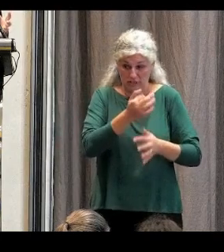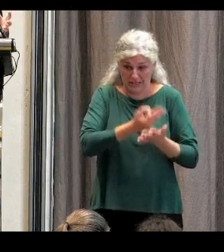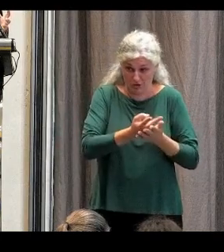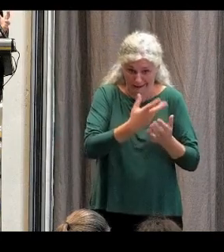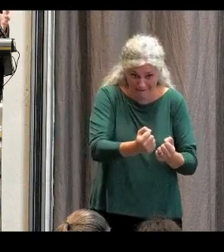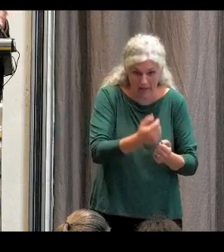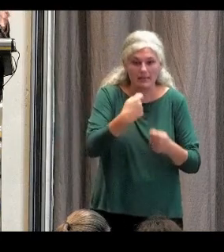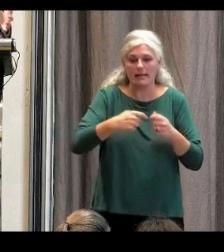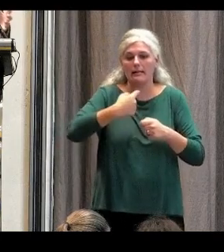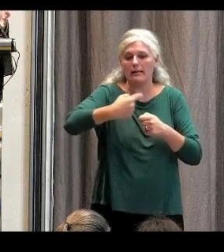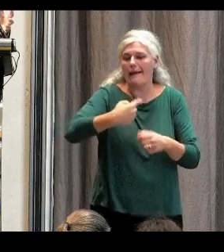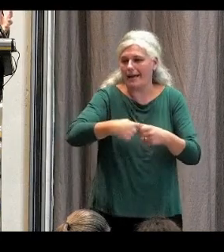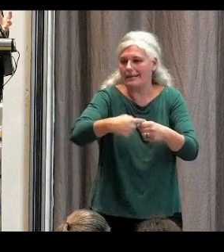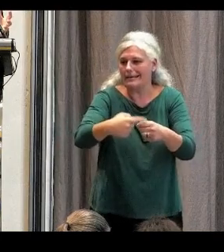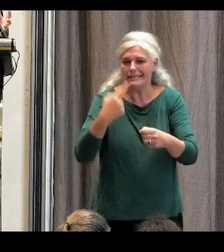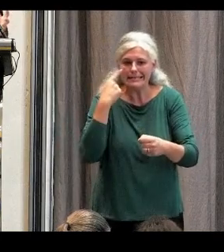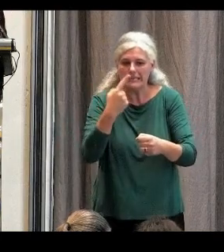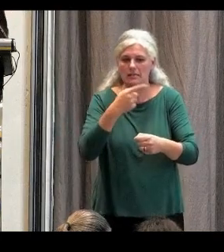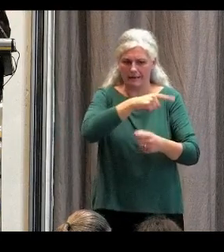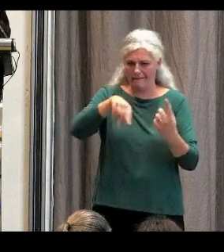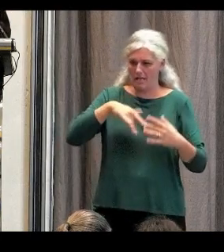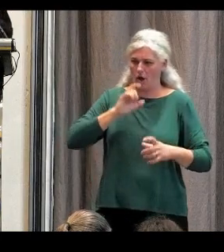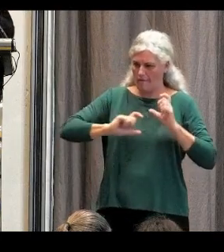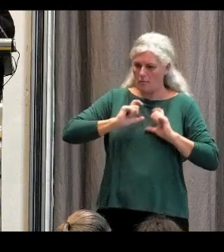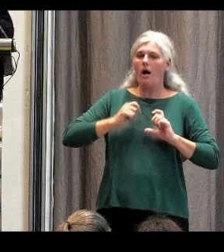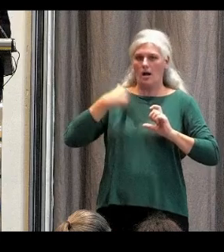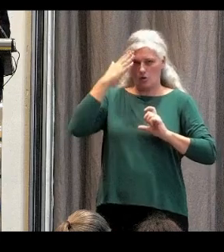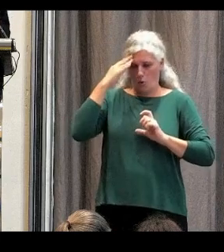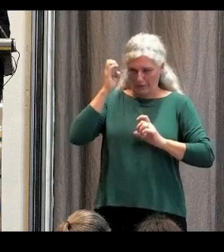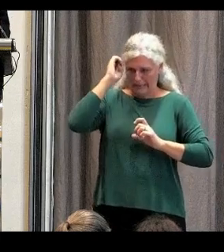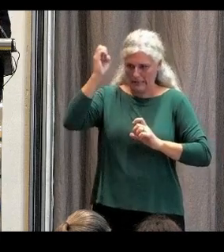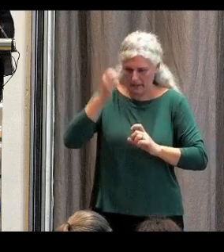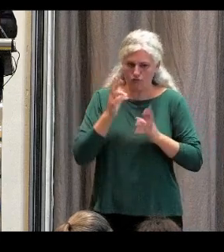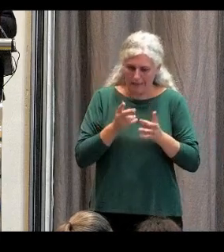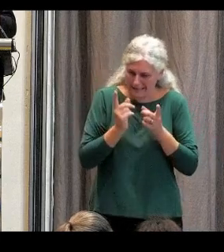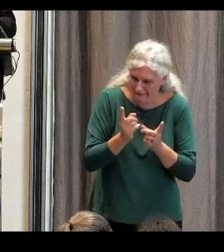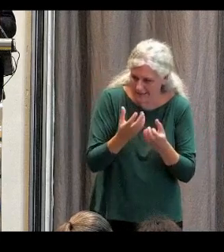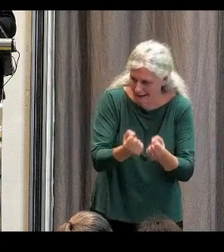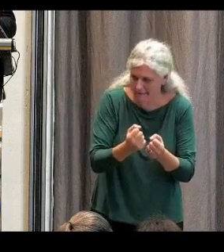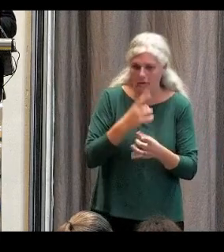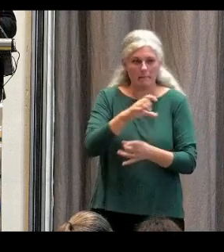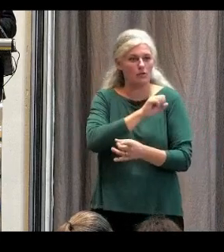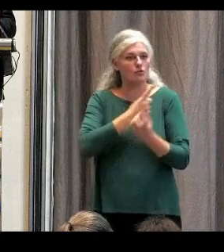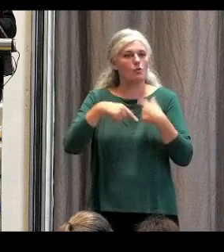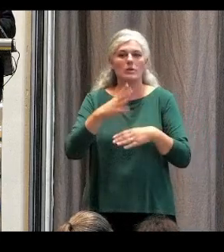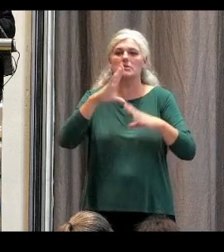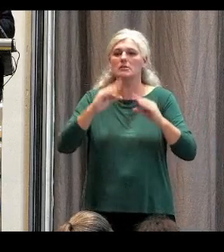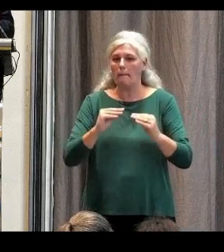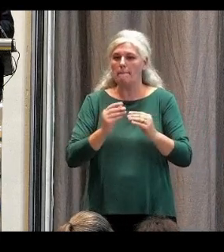can be confident they have had a seizure and give them the right advice and make sure that we start